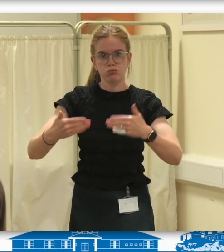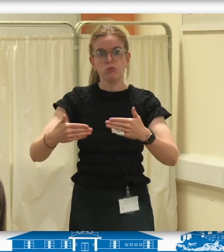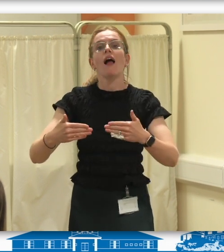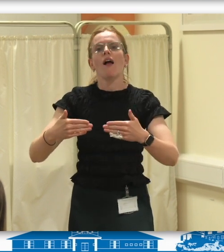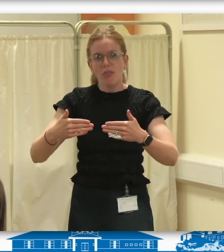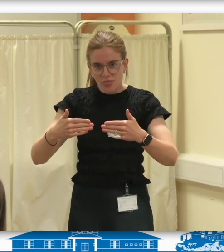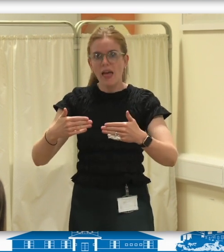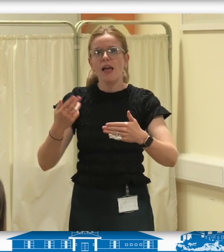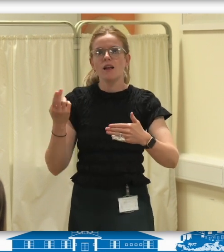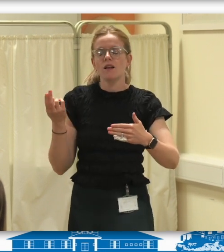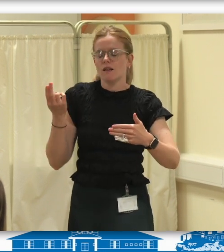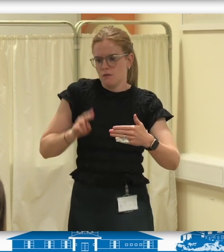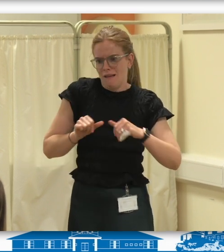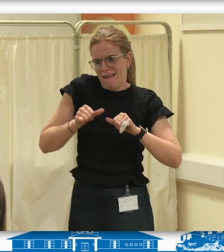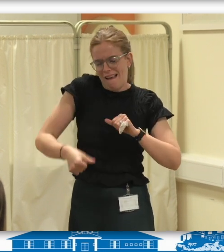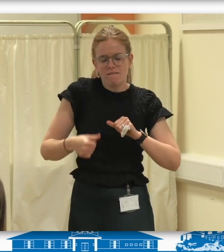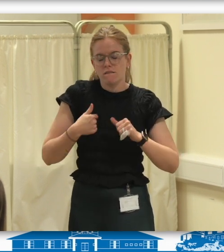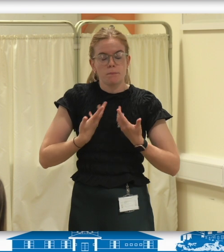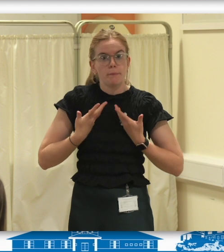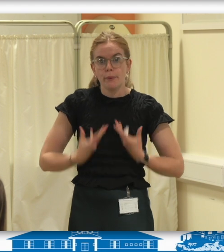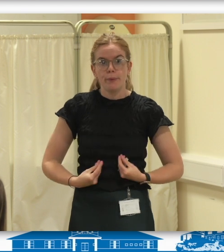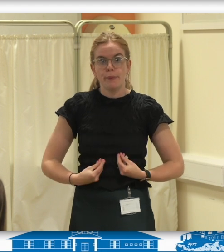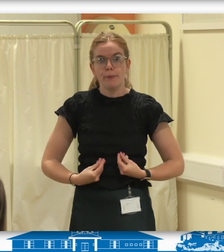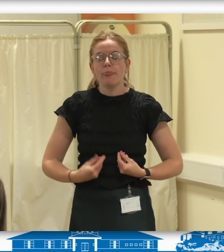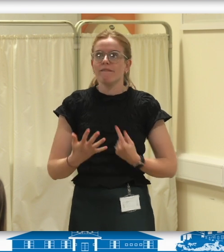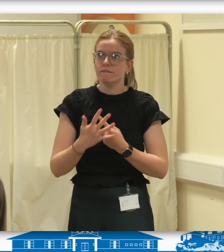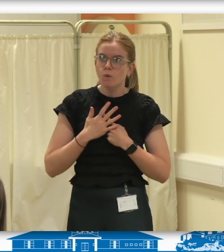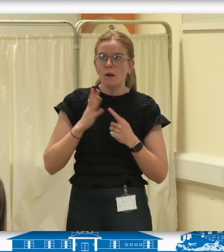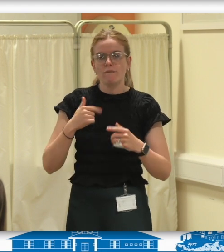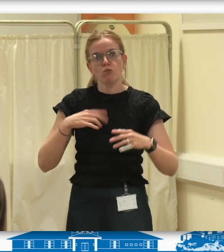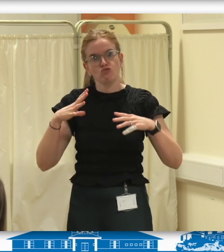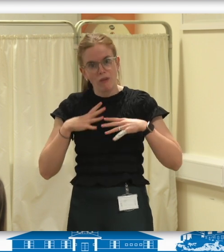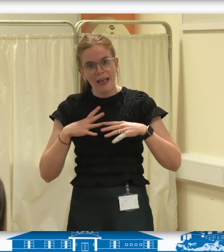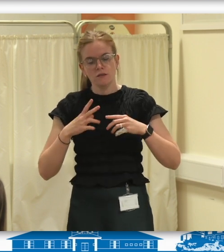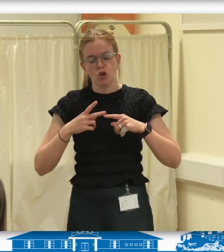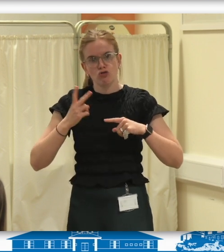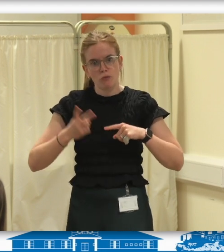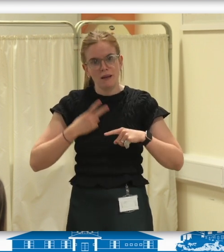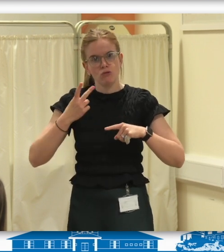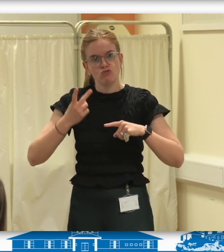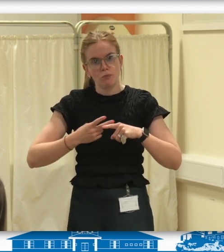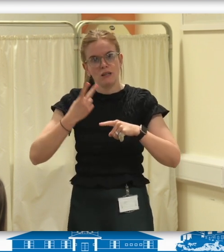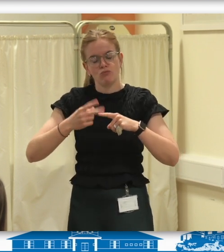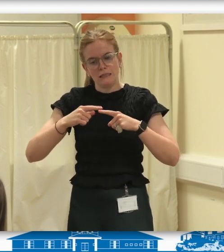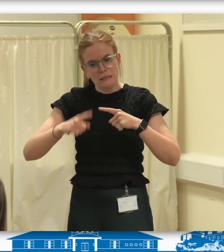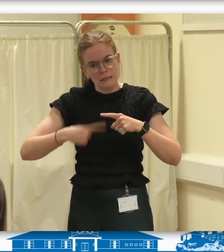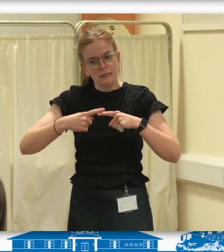resultant post-exertional malaise, and enforced rest, and then that repeats. That pattern is really quite destructive. And